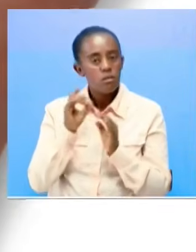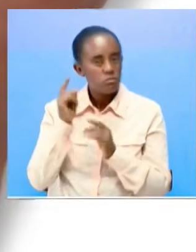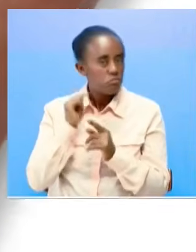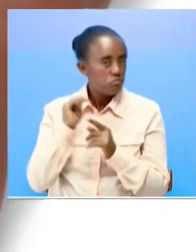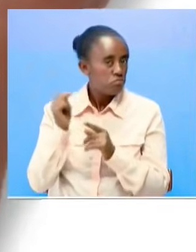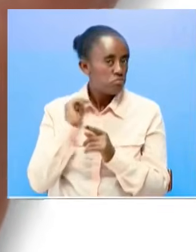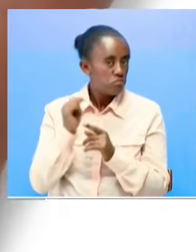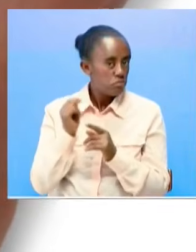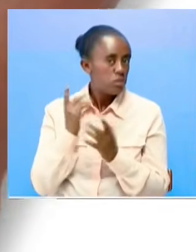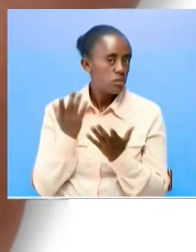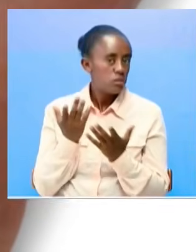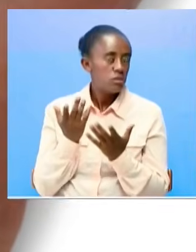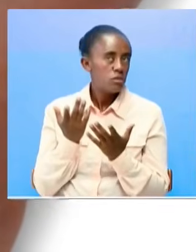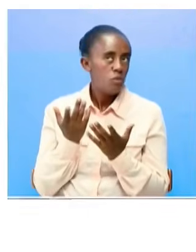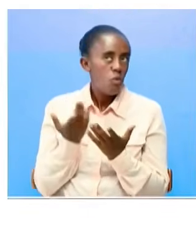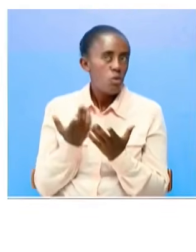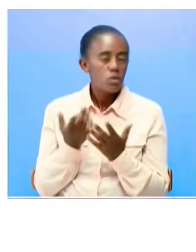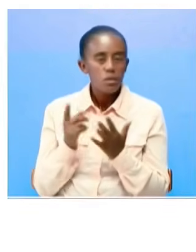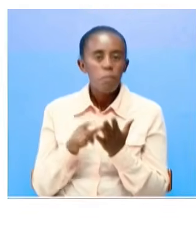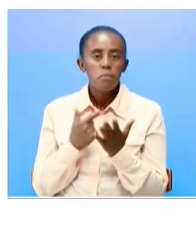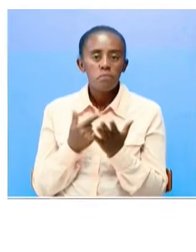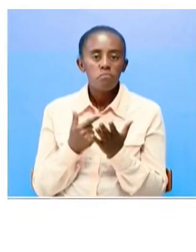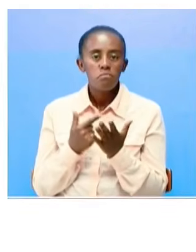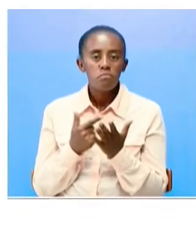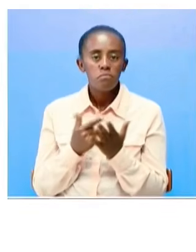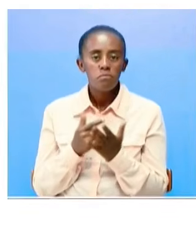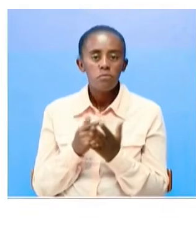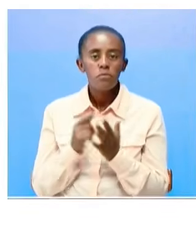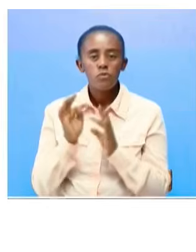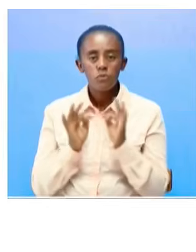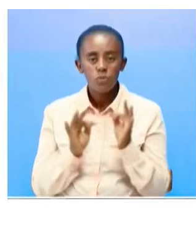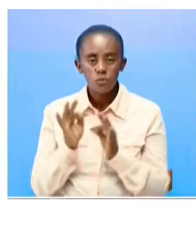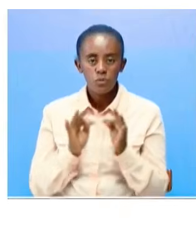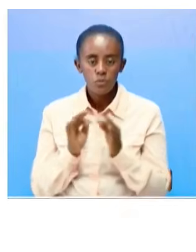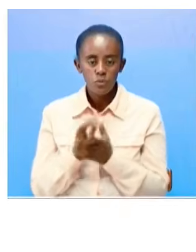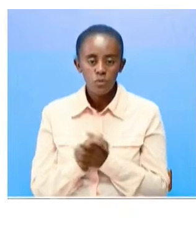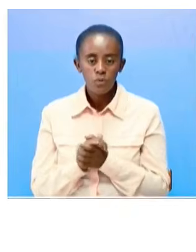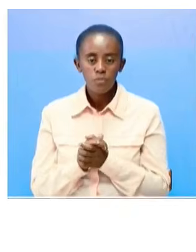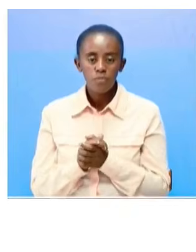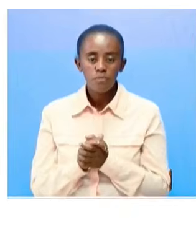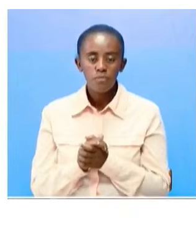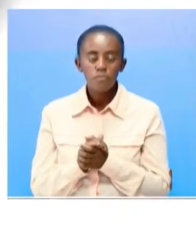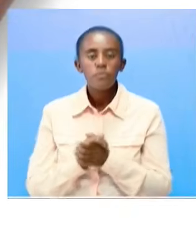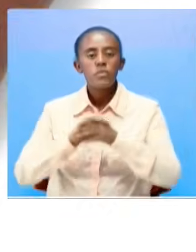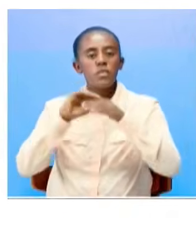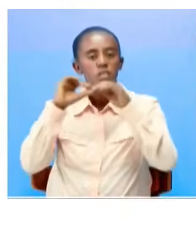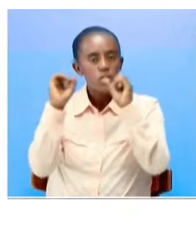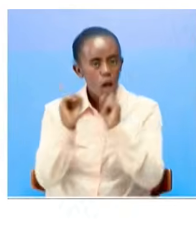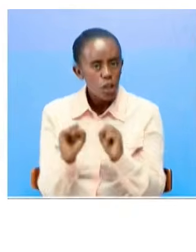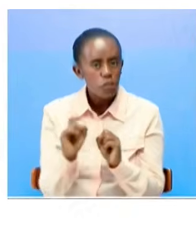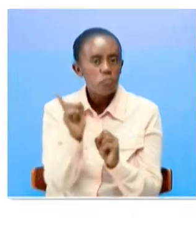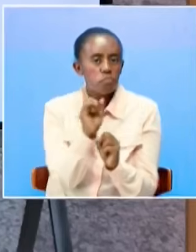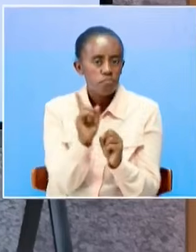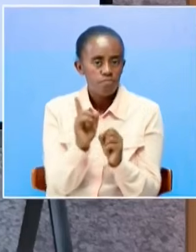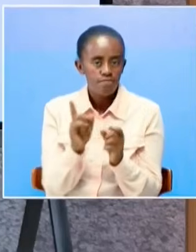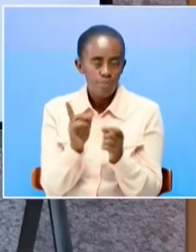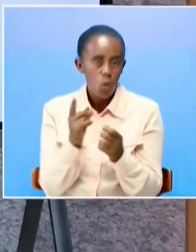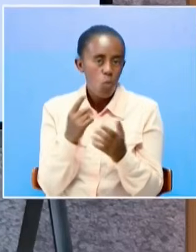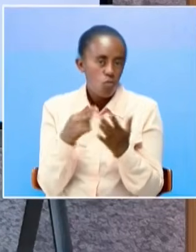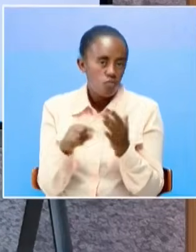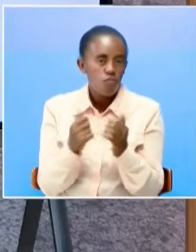Or maybe sometimes it can be said, sorry, okay? So what structure should be followed?